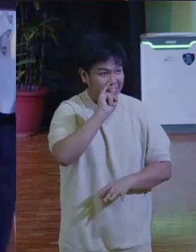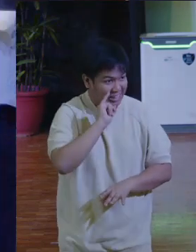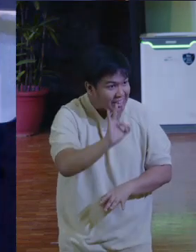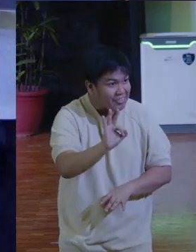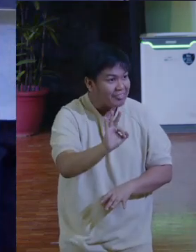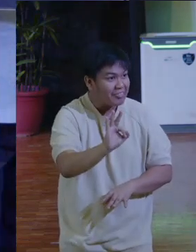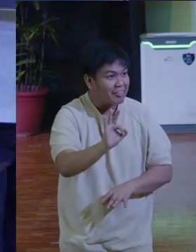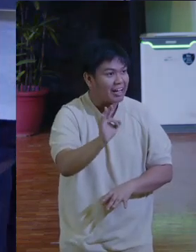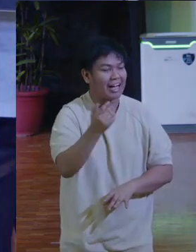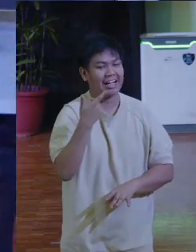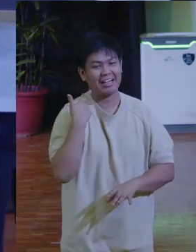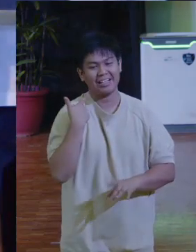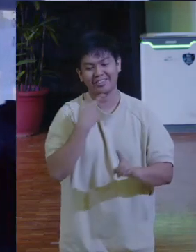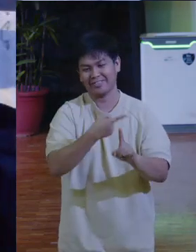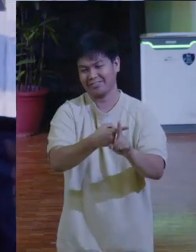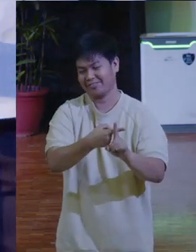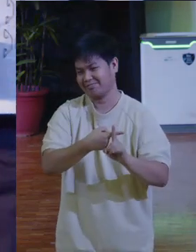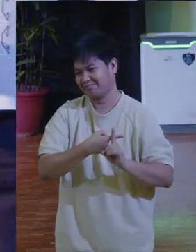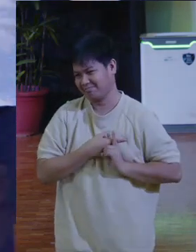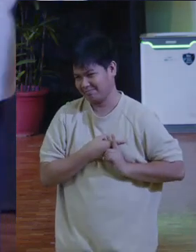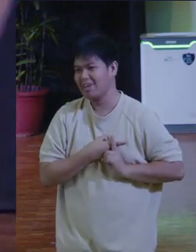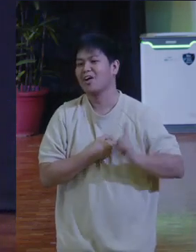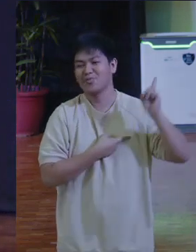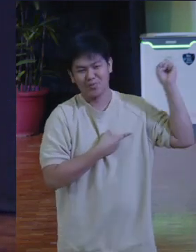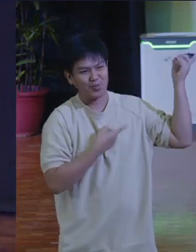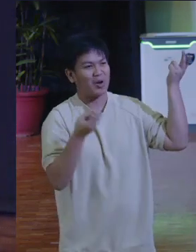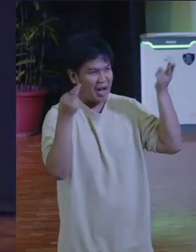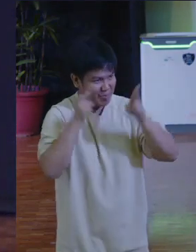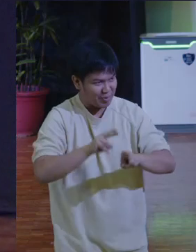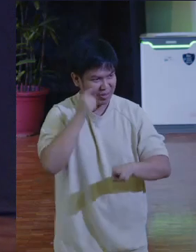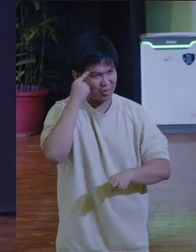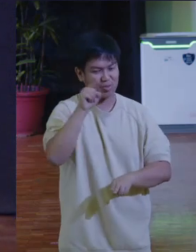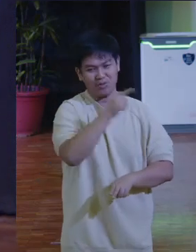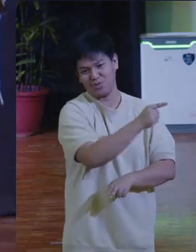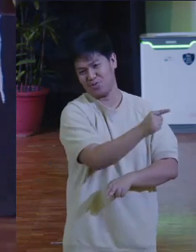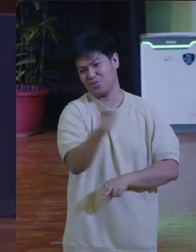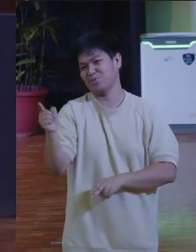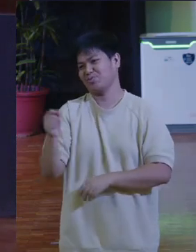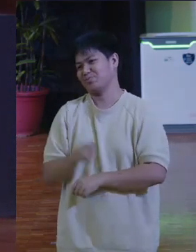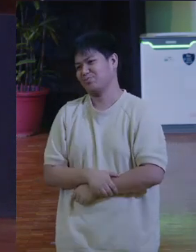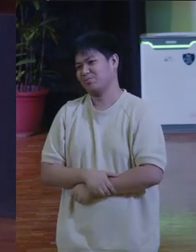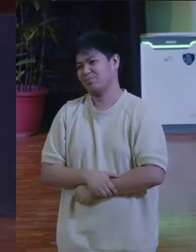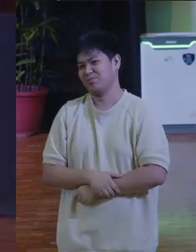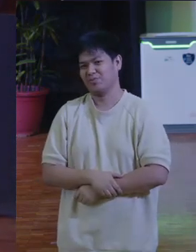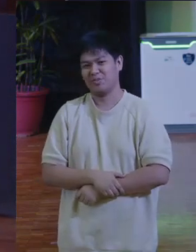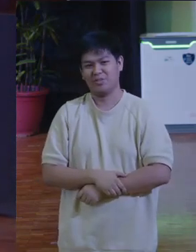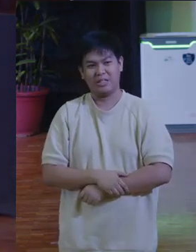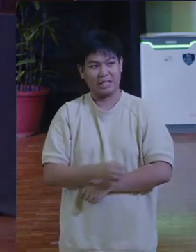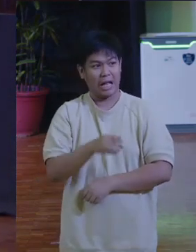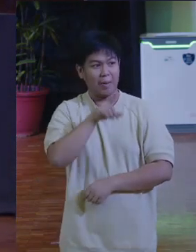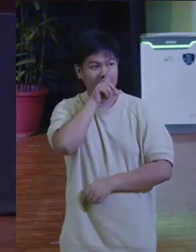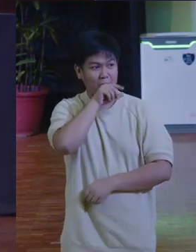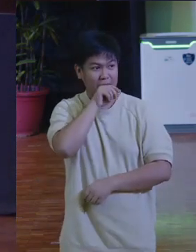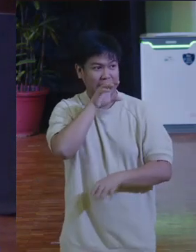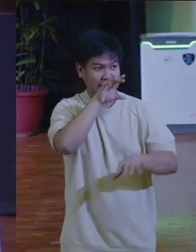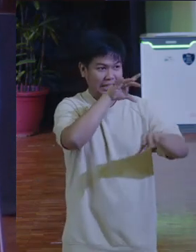ngayon, yan ang inyong aasahan pagdating ng kanyang paghuhukom.